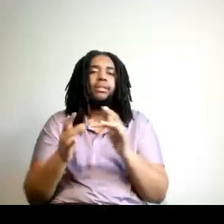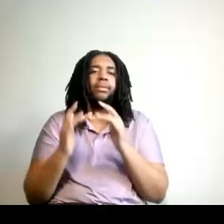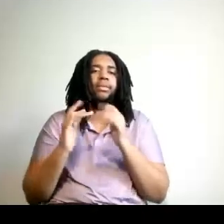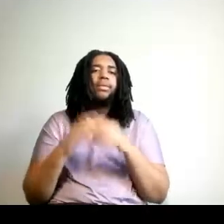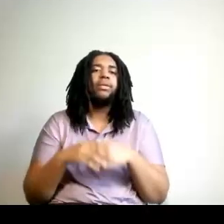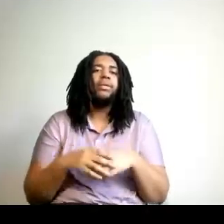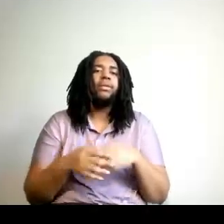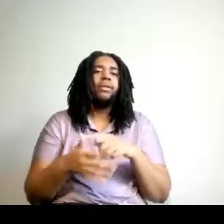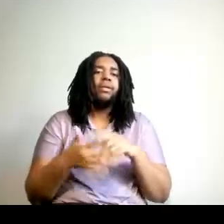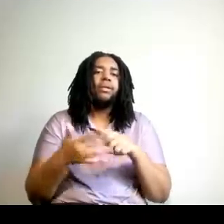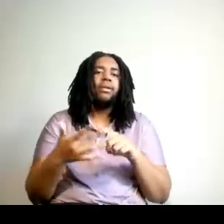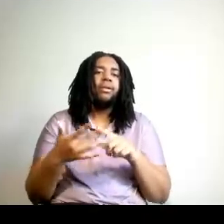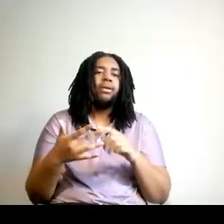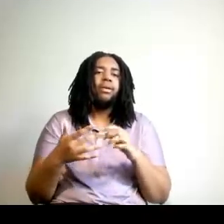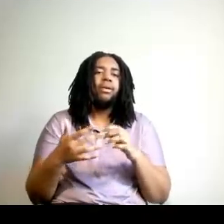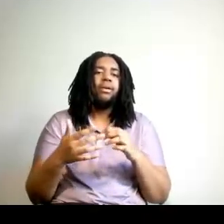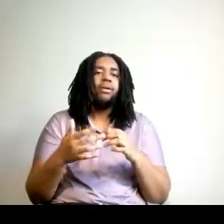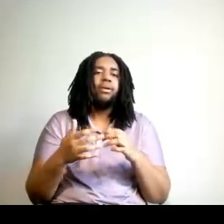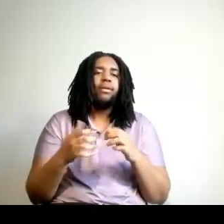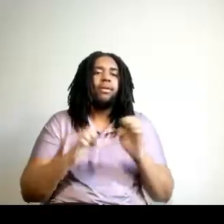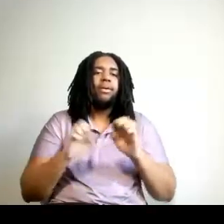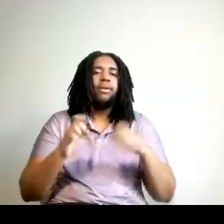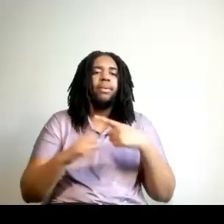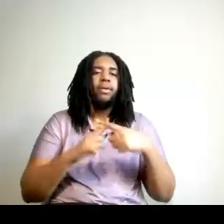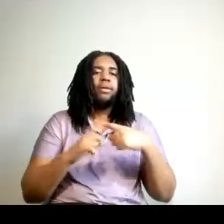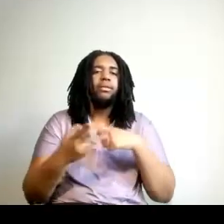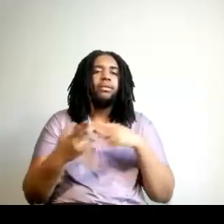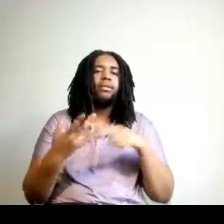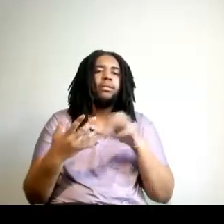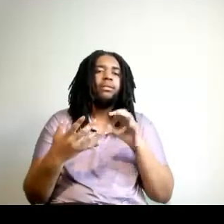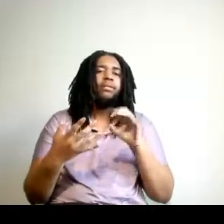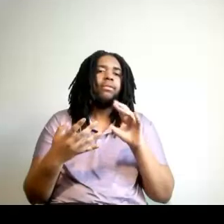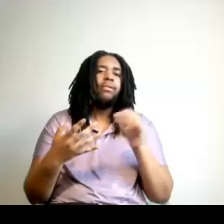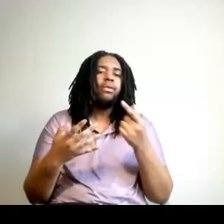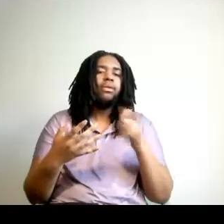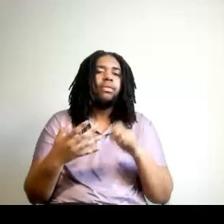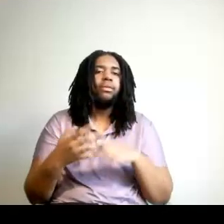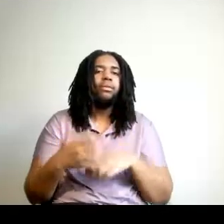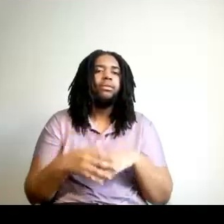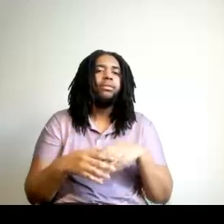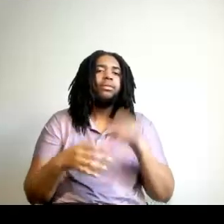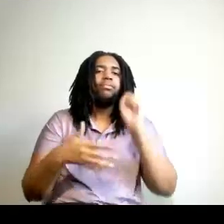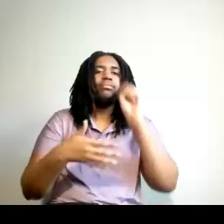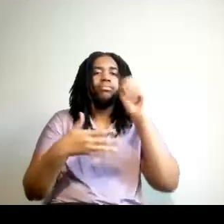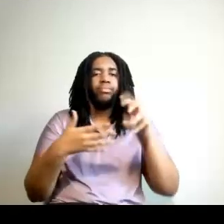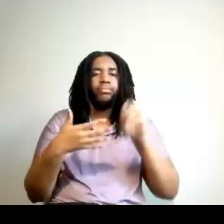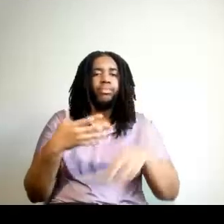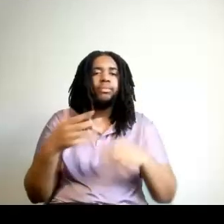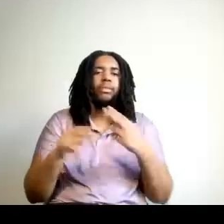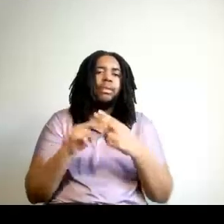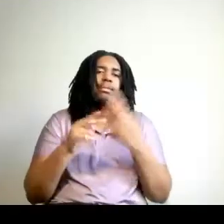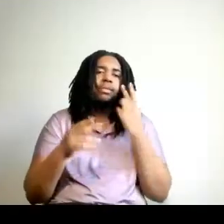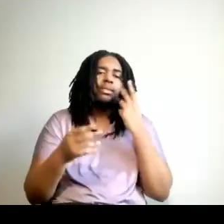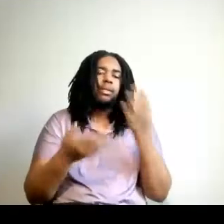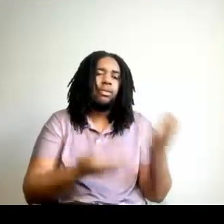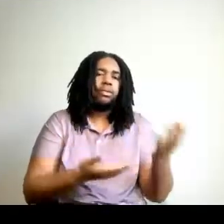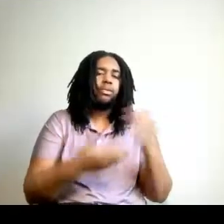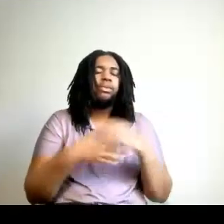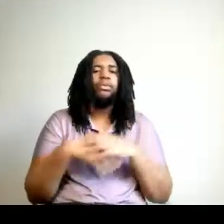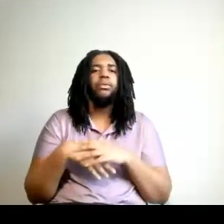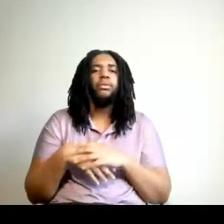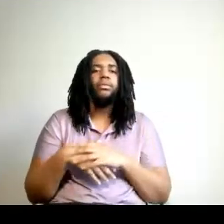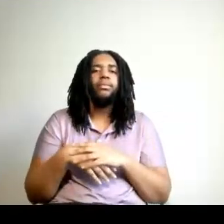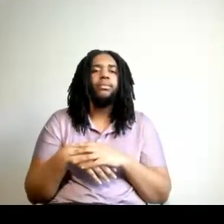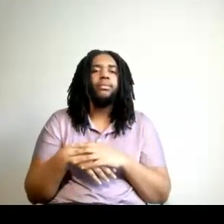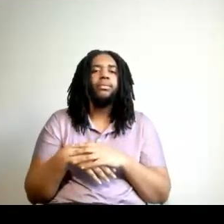So we've got Chandler and me and Andy and Melinda and Toby and Laura and Caleb. The rest